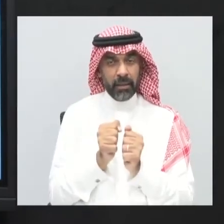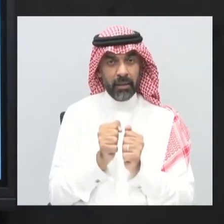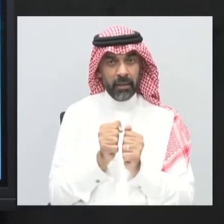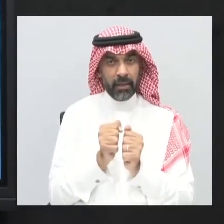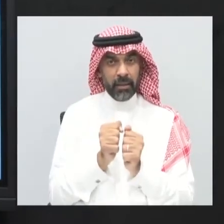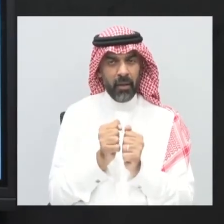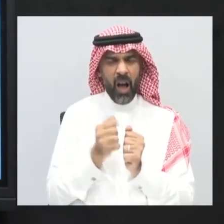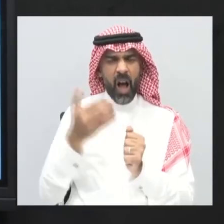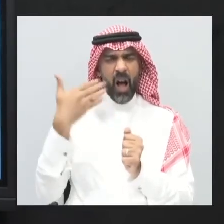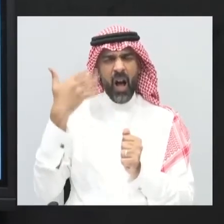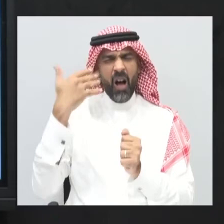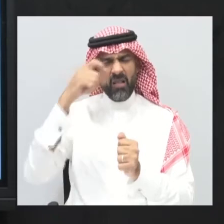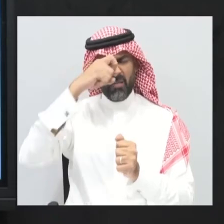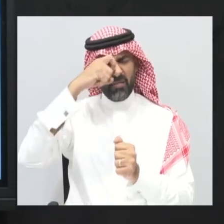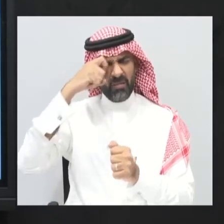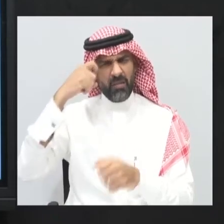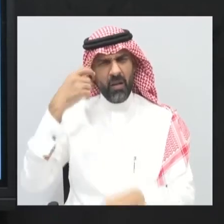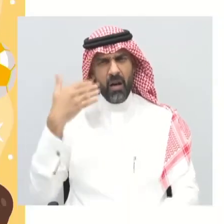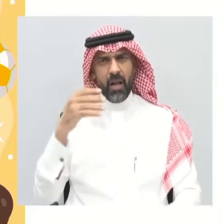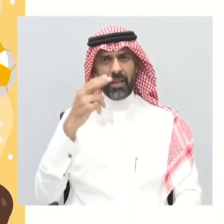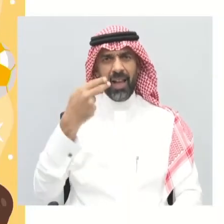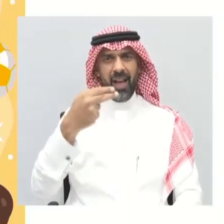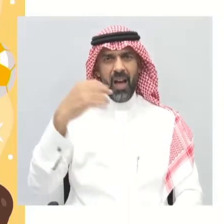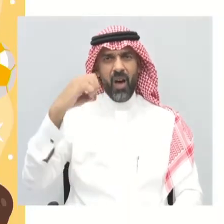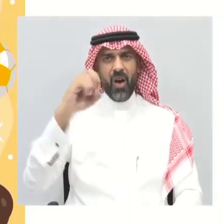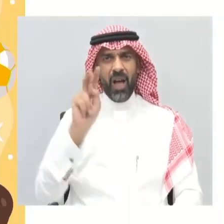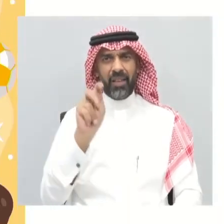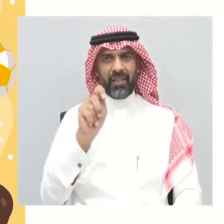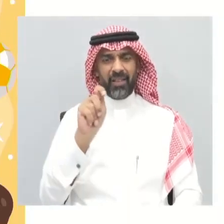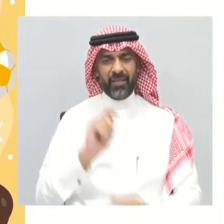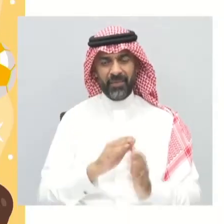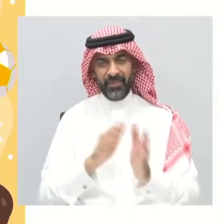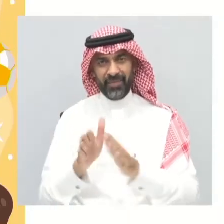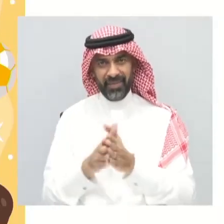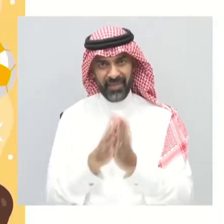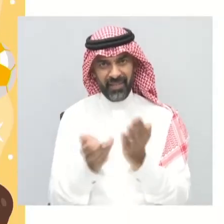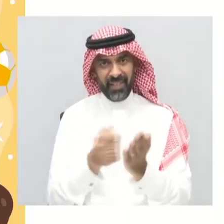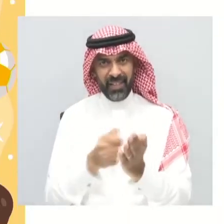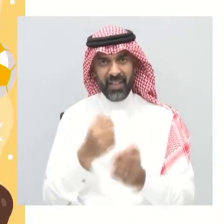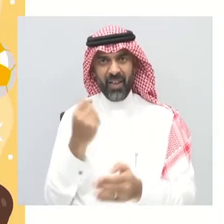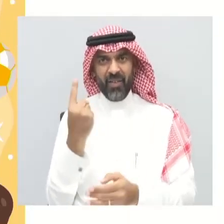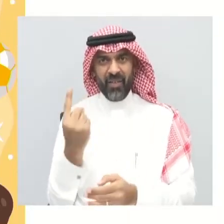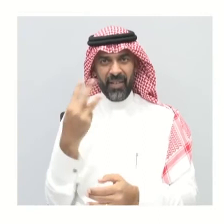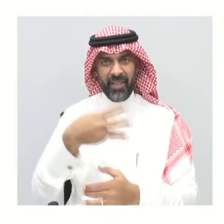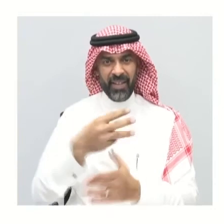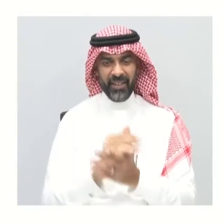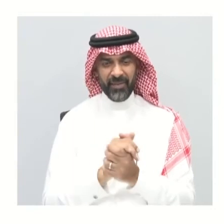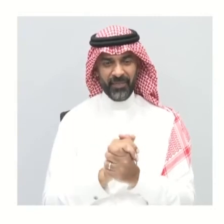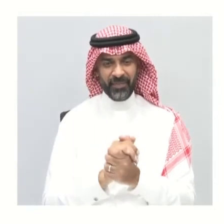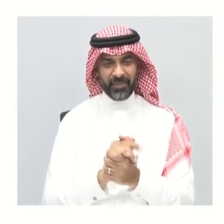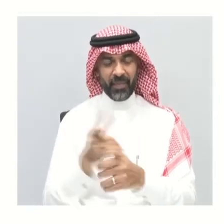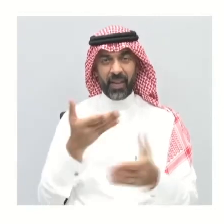feels hot. Excellent. Now, open page 31. We're going to do a little chanting.